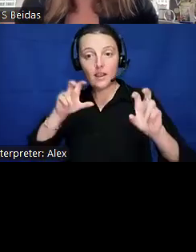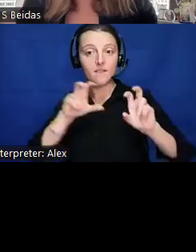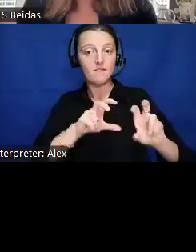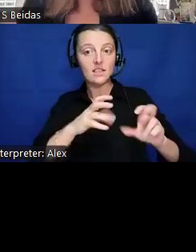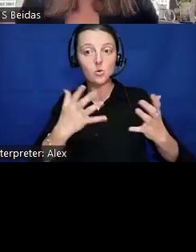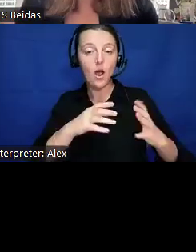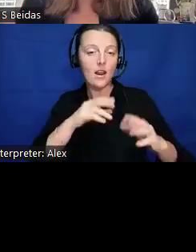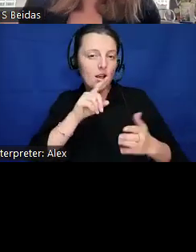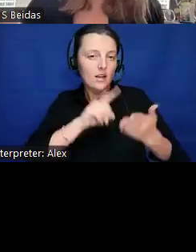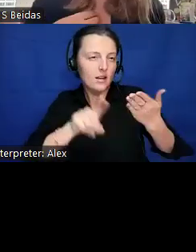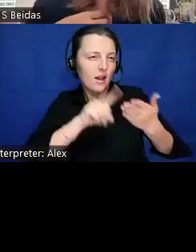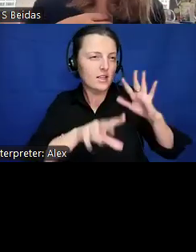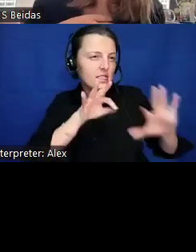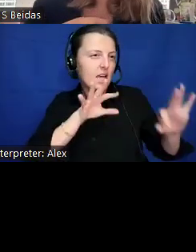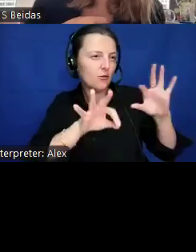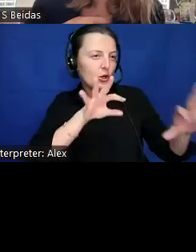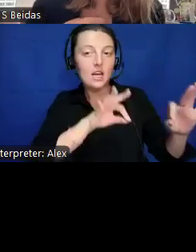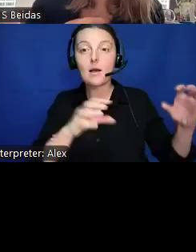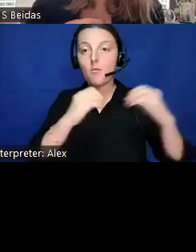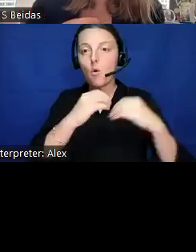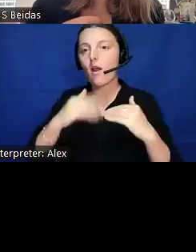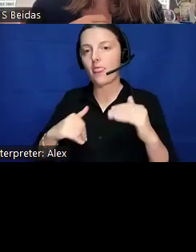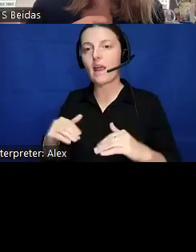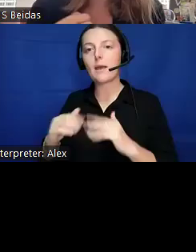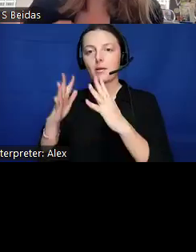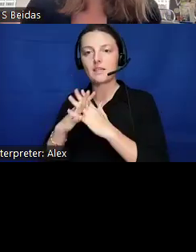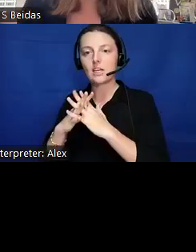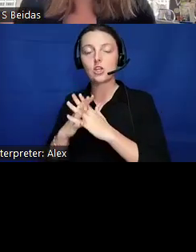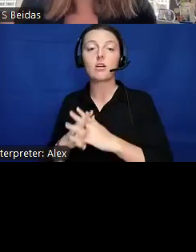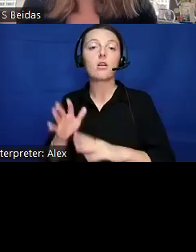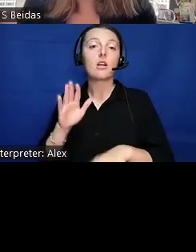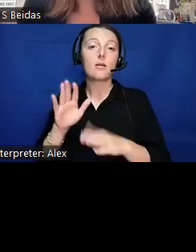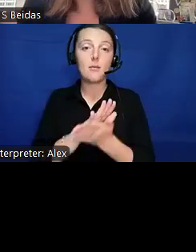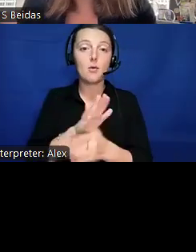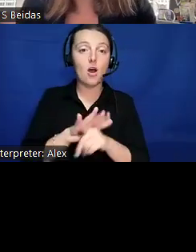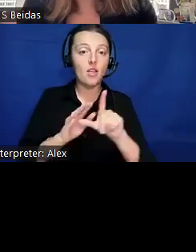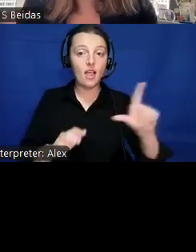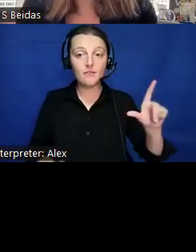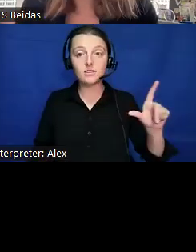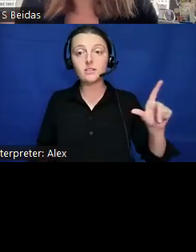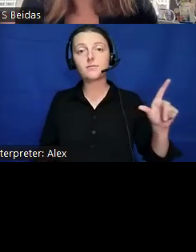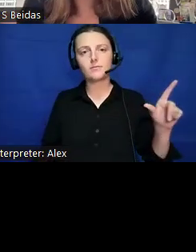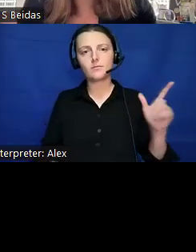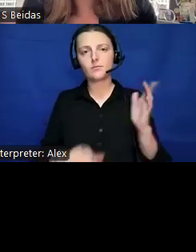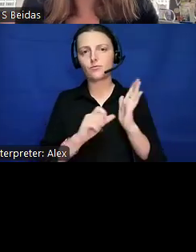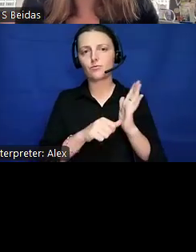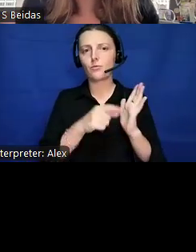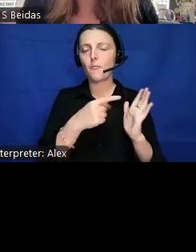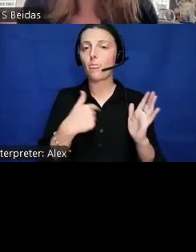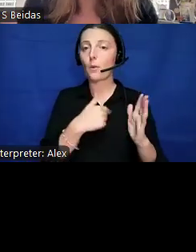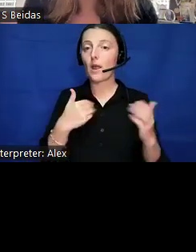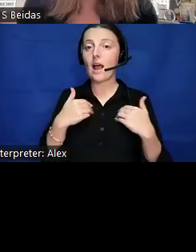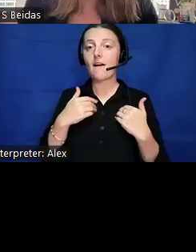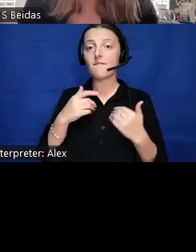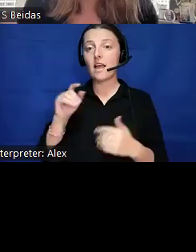than implementation. I like to share the paper on the left to make the point that, we have an editorial in